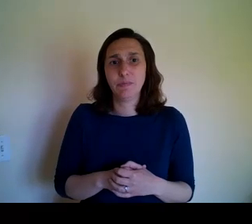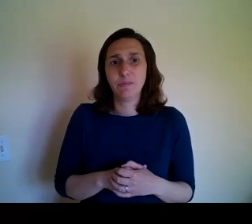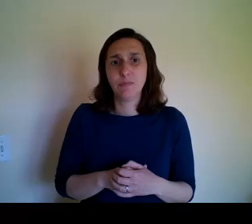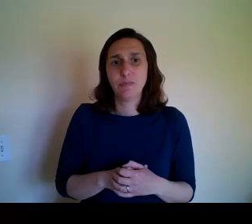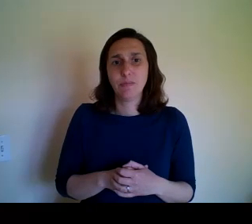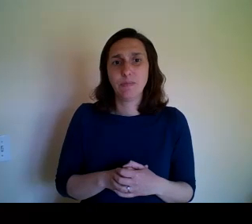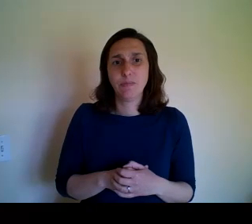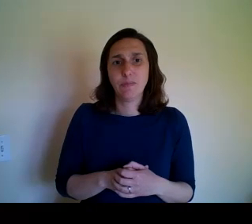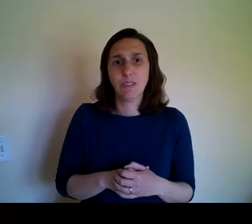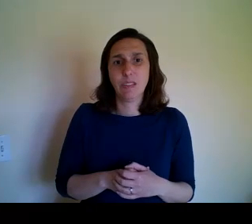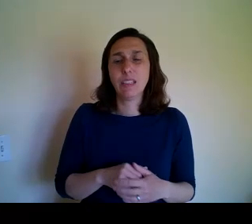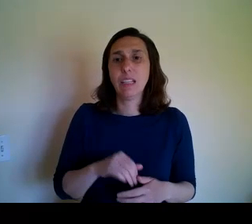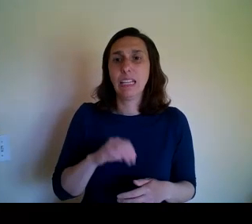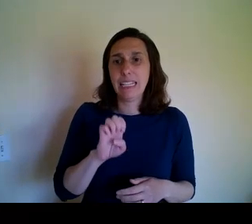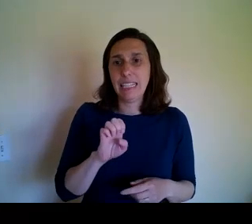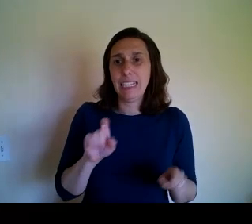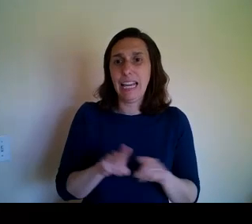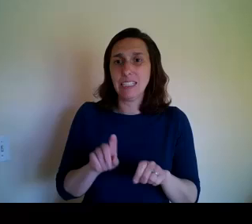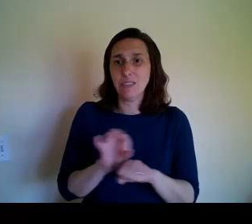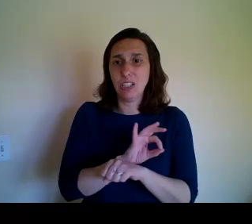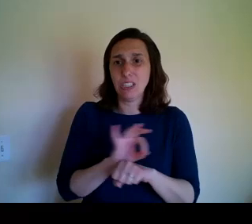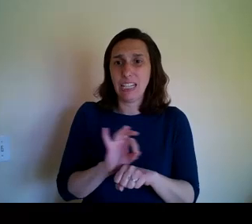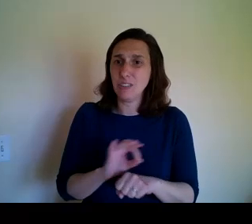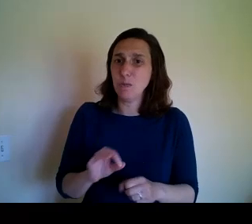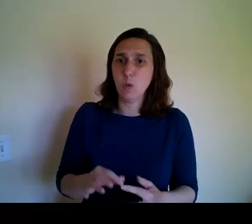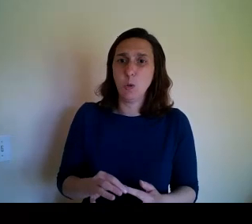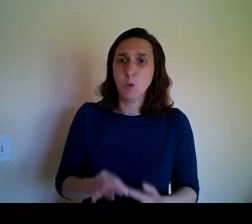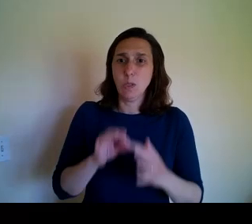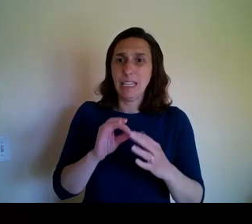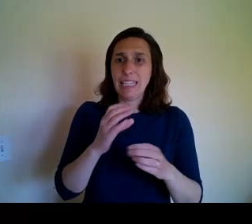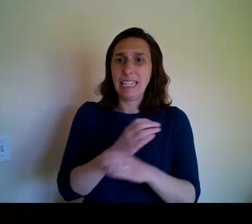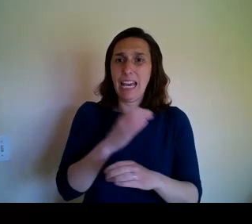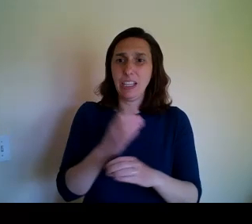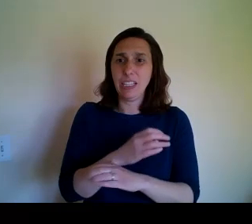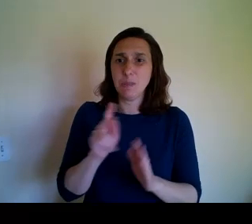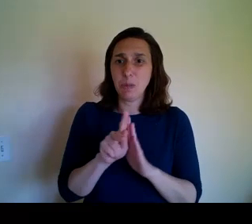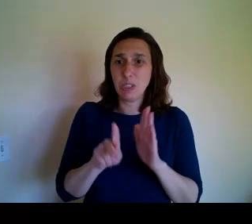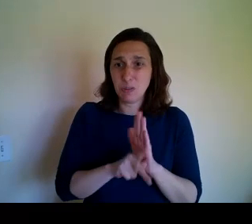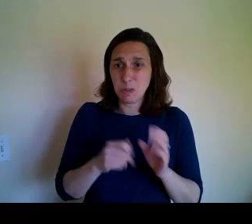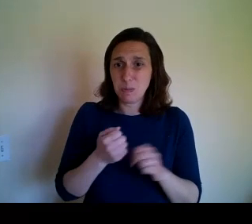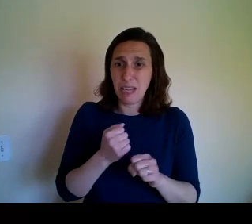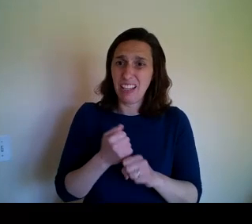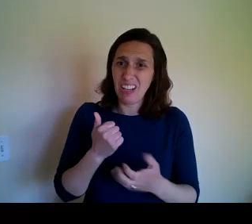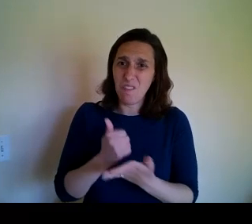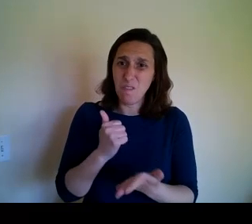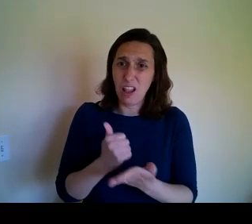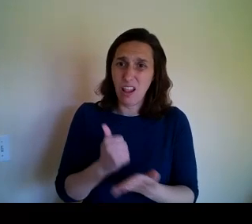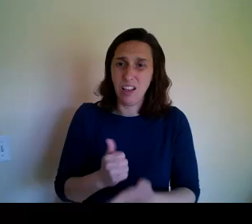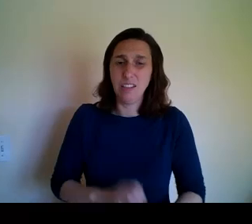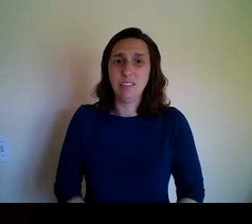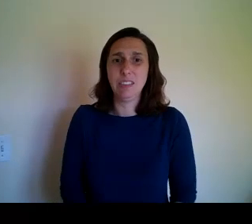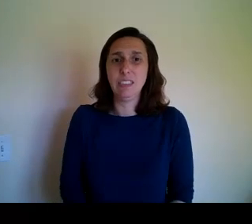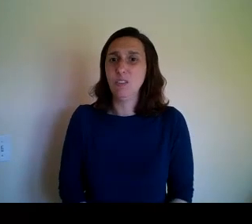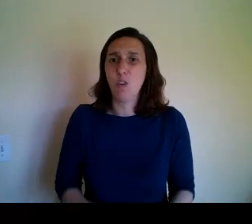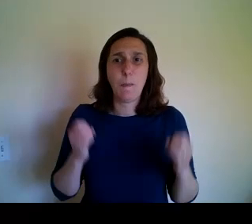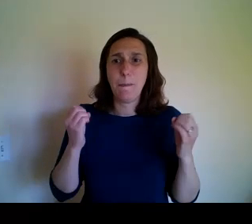E as a function has some very unique calculus principles that make it very, very useful in